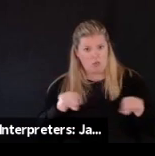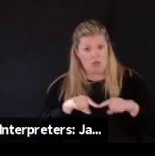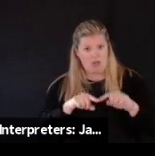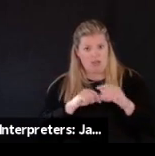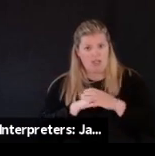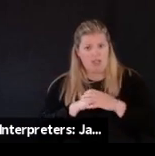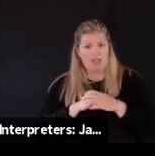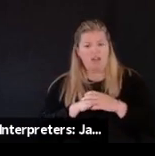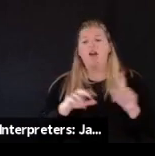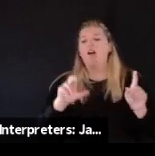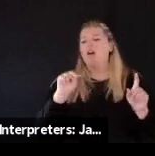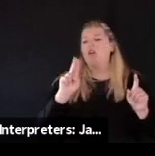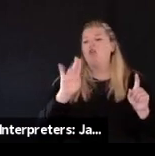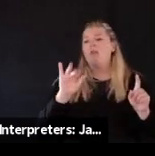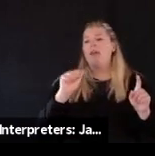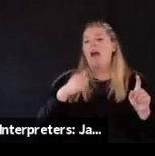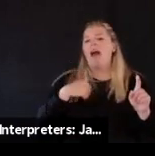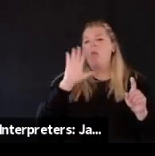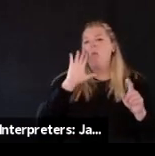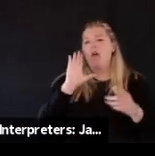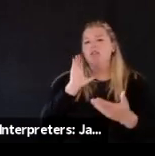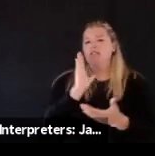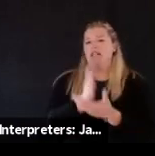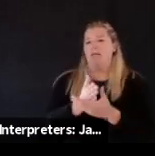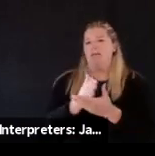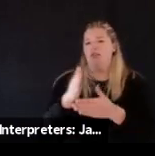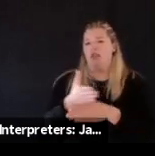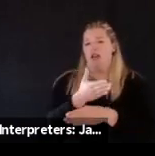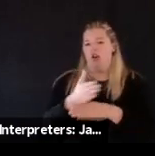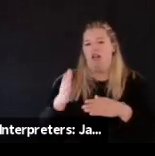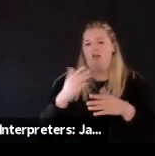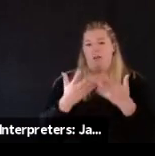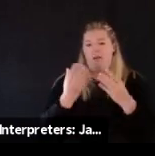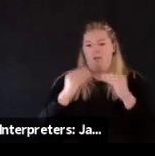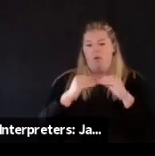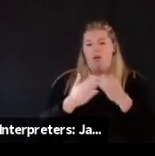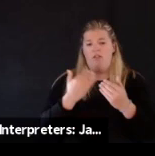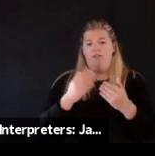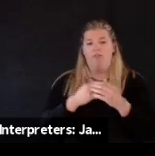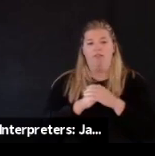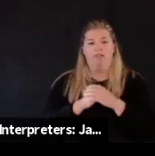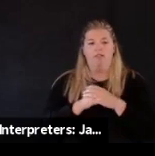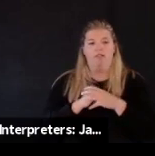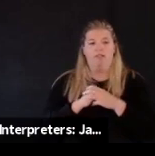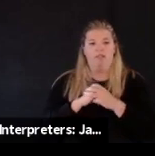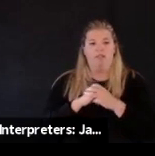What I'll do is I'll stop sharing just so that maybe that might be easiest. Okay.